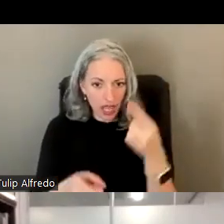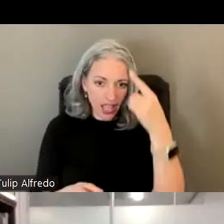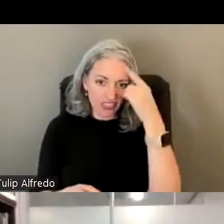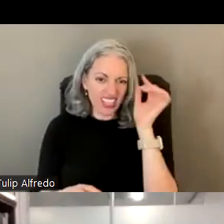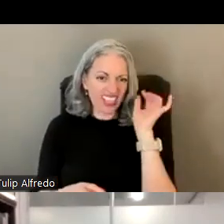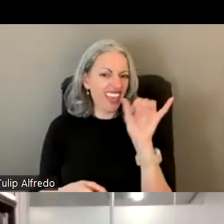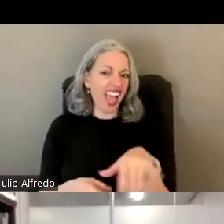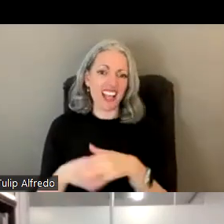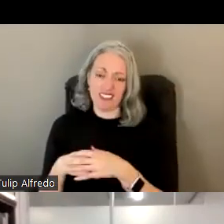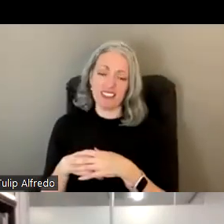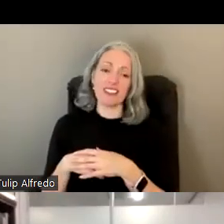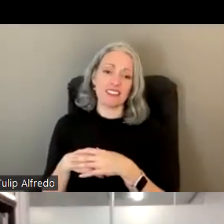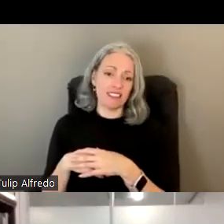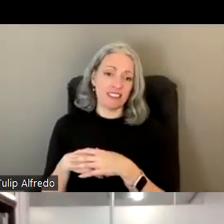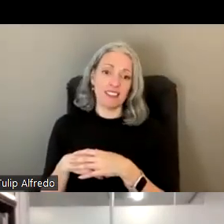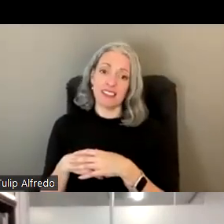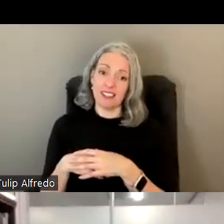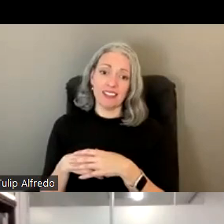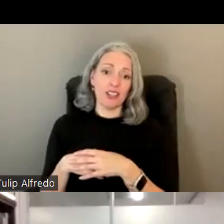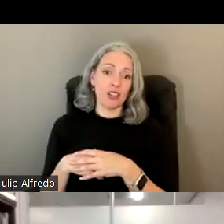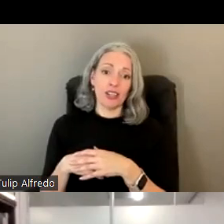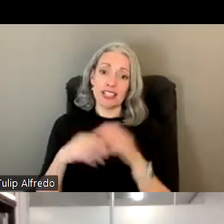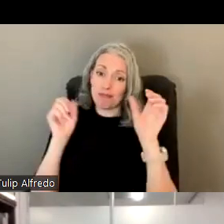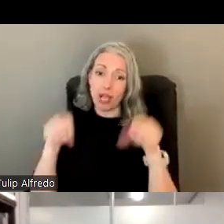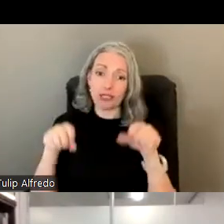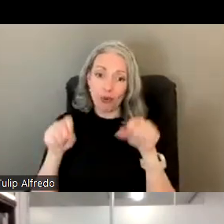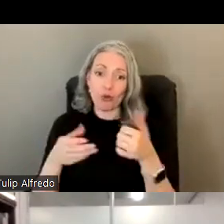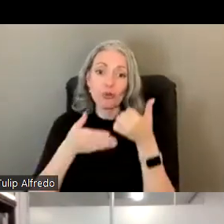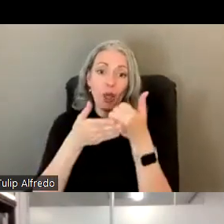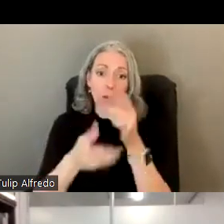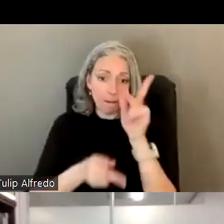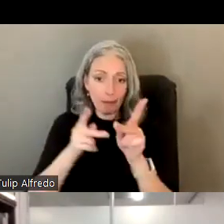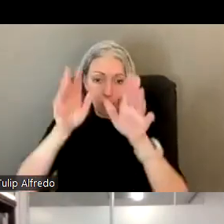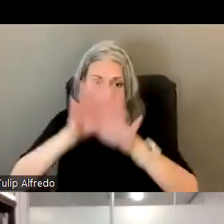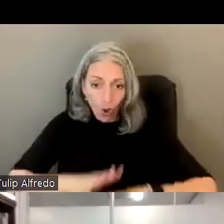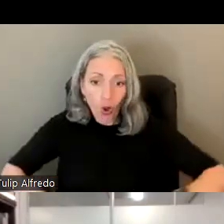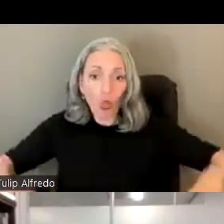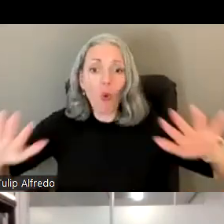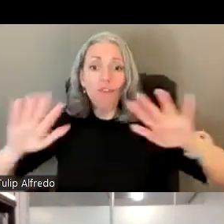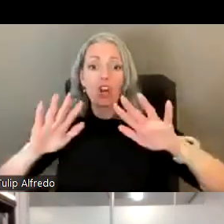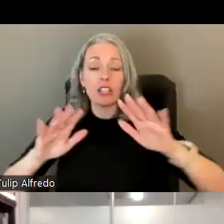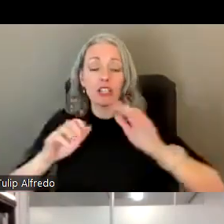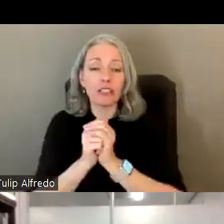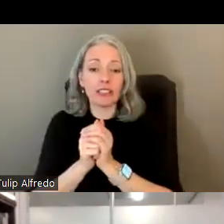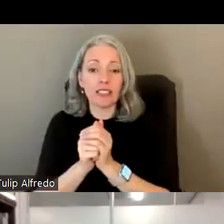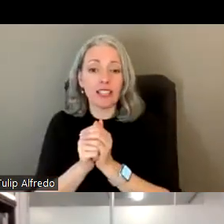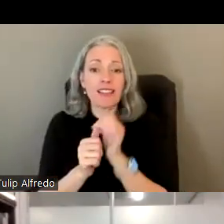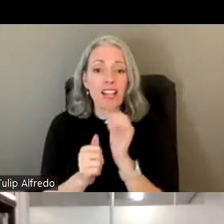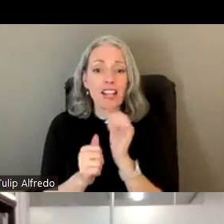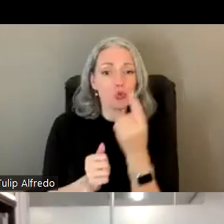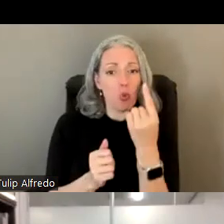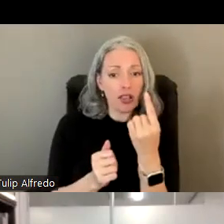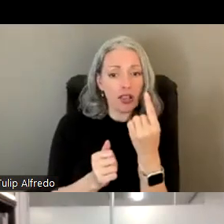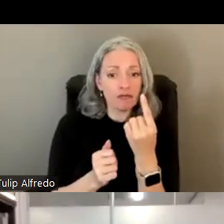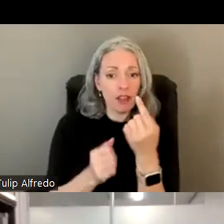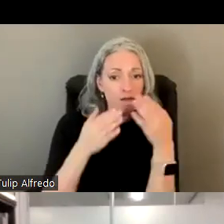such potential, again, to help people across the range. Like wouldn't just be available to